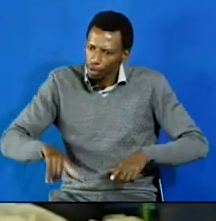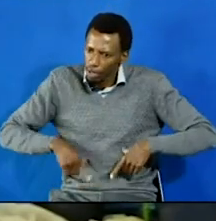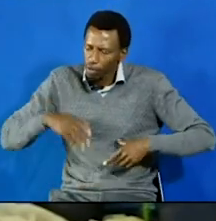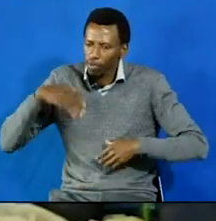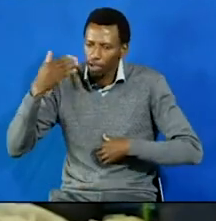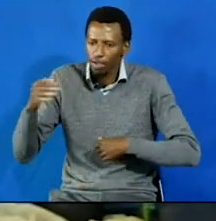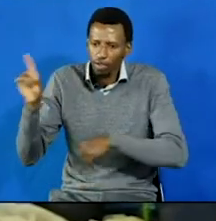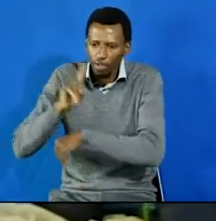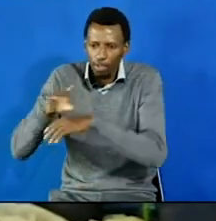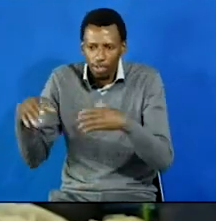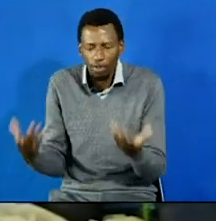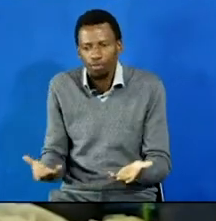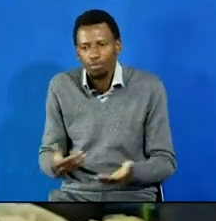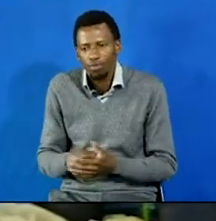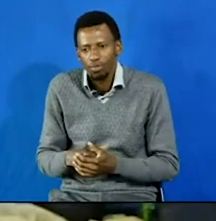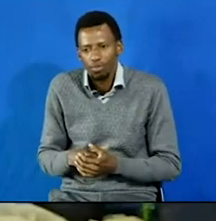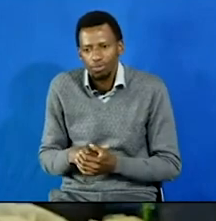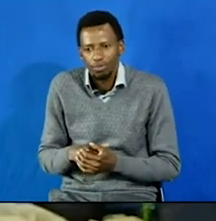day?